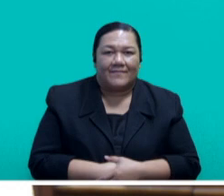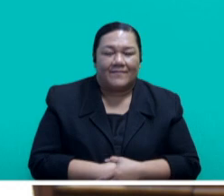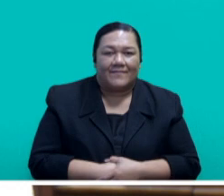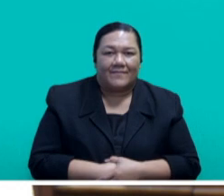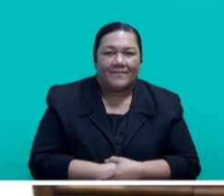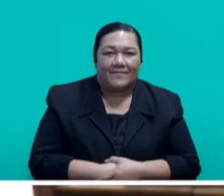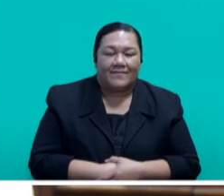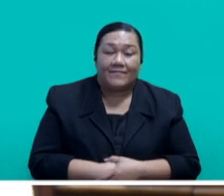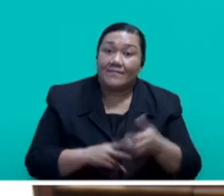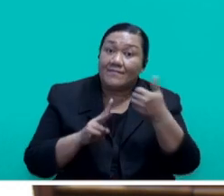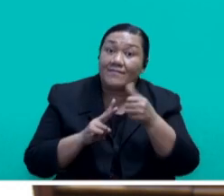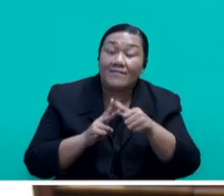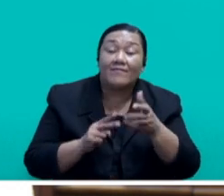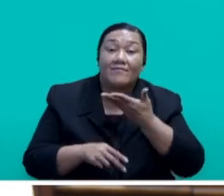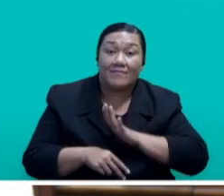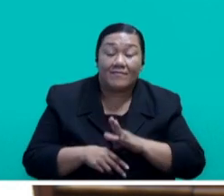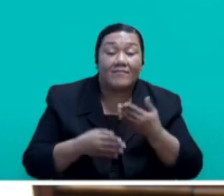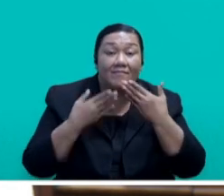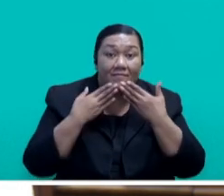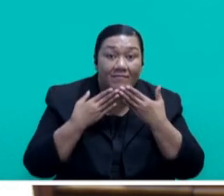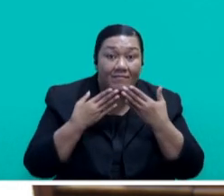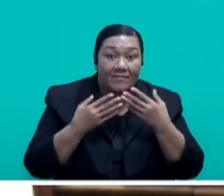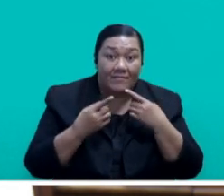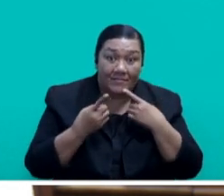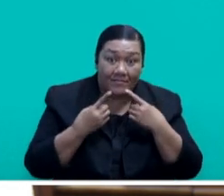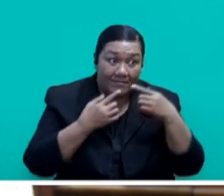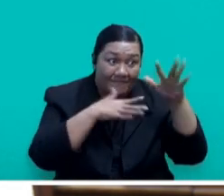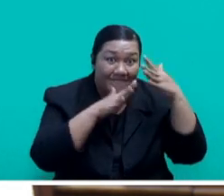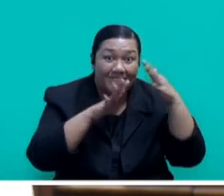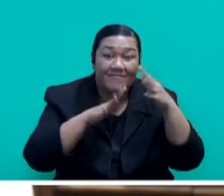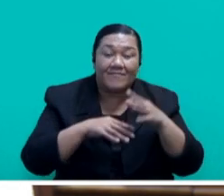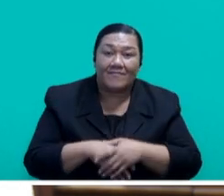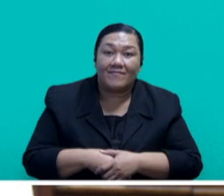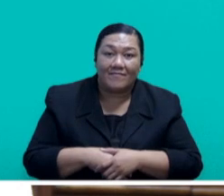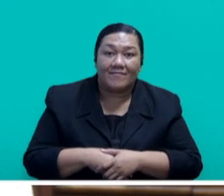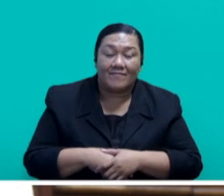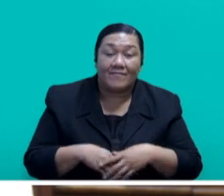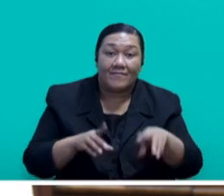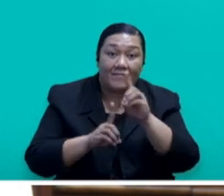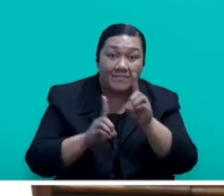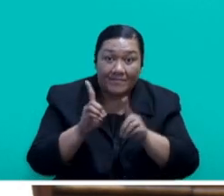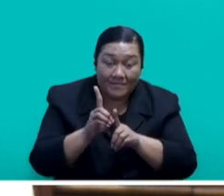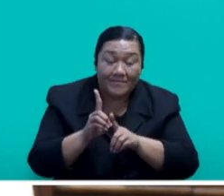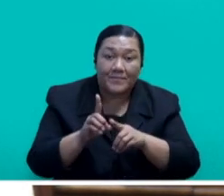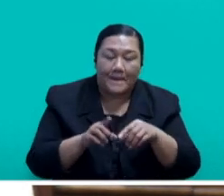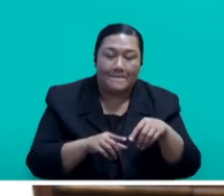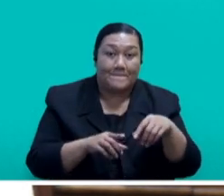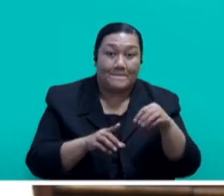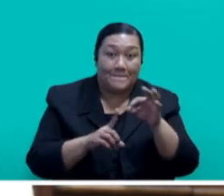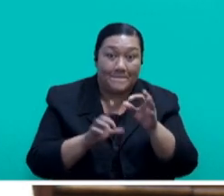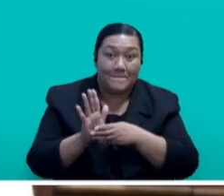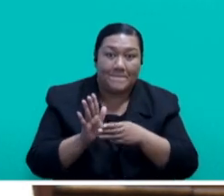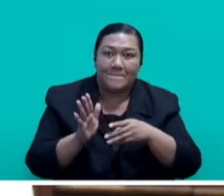I also would like to commend the Honourable Deputy Prime Minister and his team for quickly